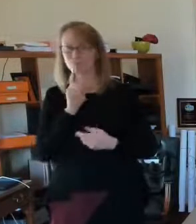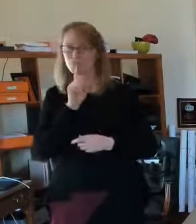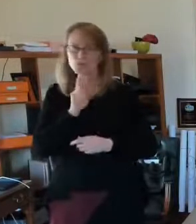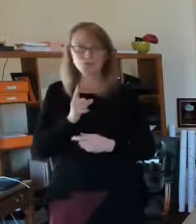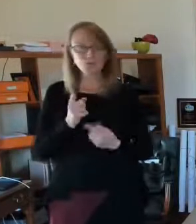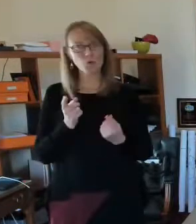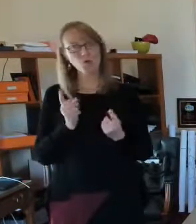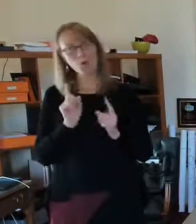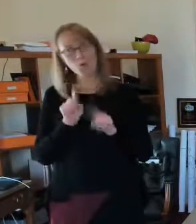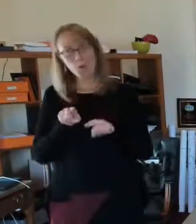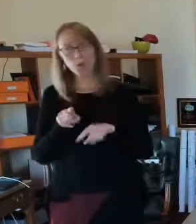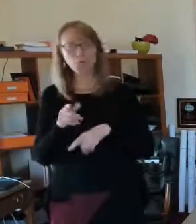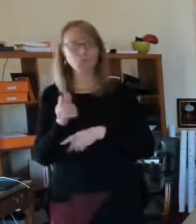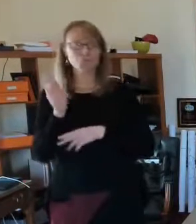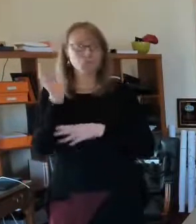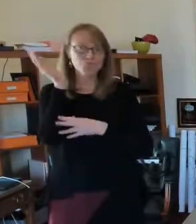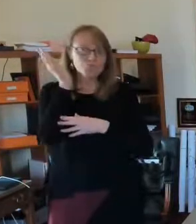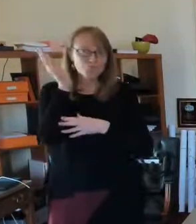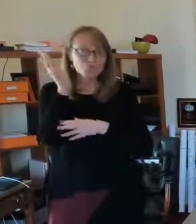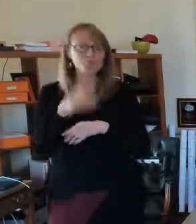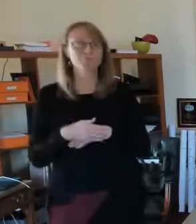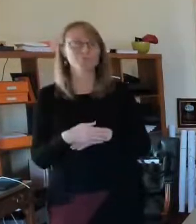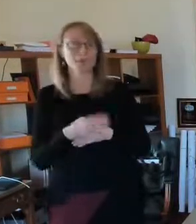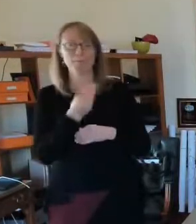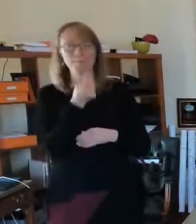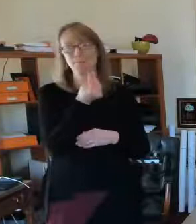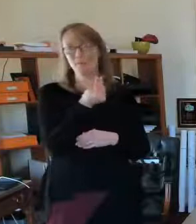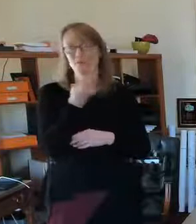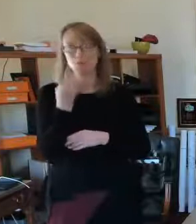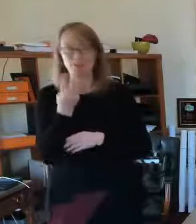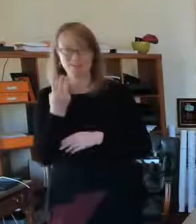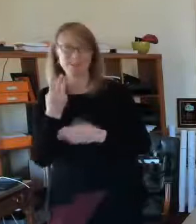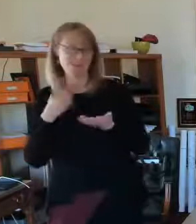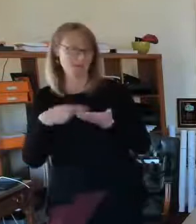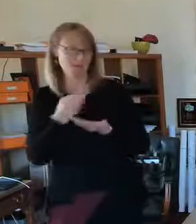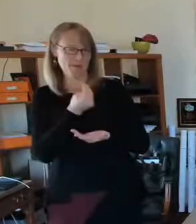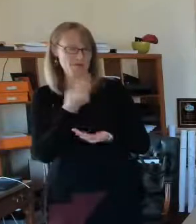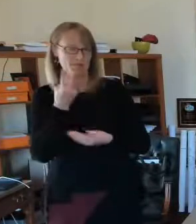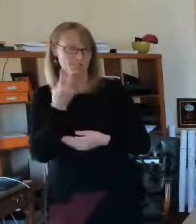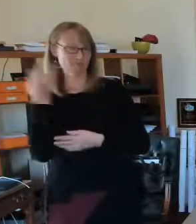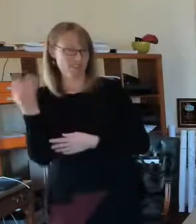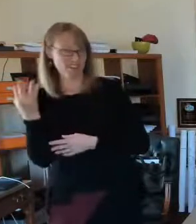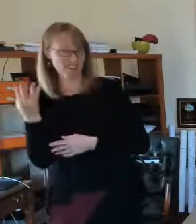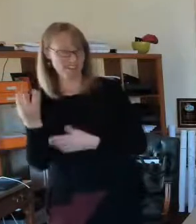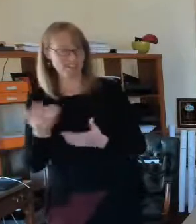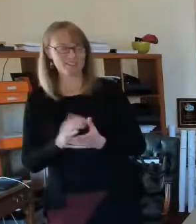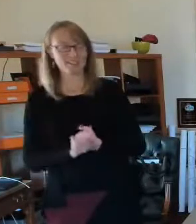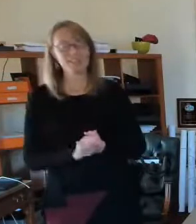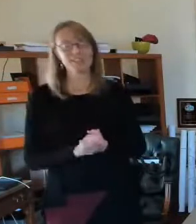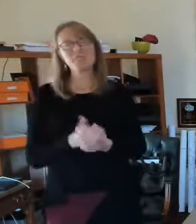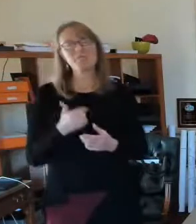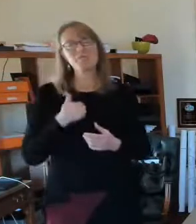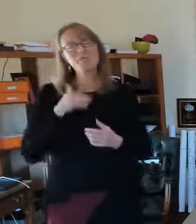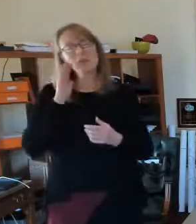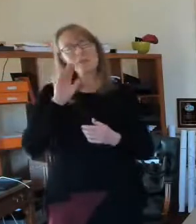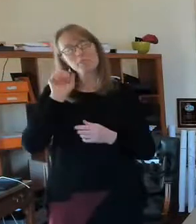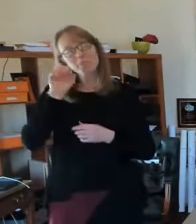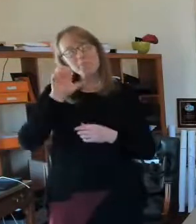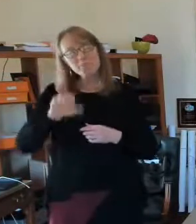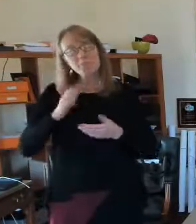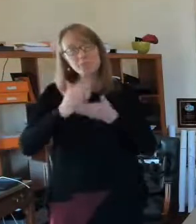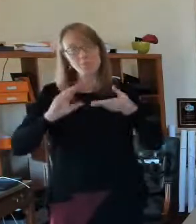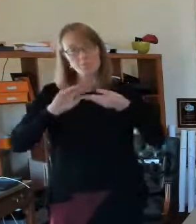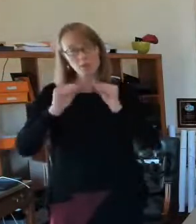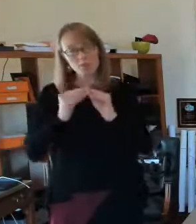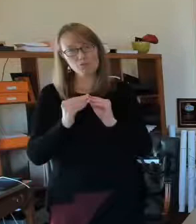scheduled on Monday and Wednesday, sometimes Monday, Wednesday, and Friday. So I want to talk with you a little bit about the numbers. You